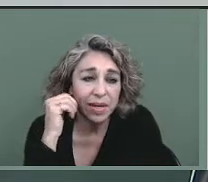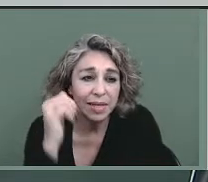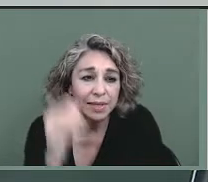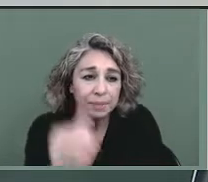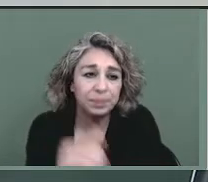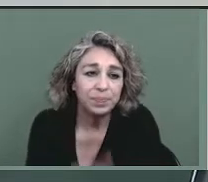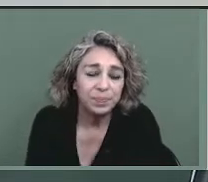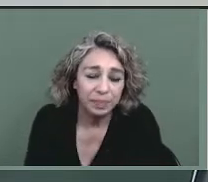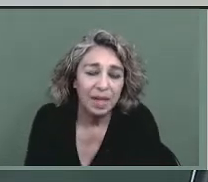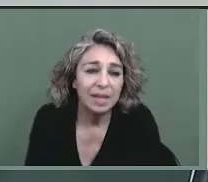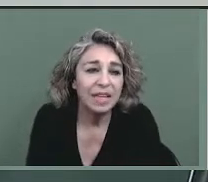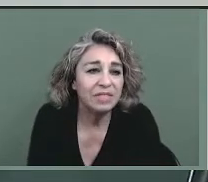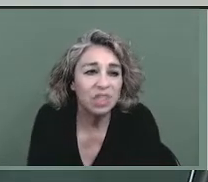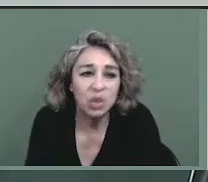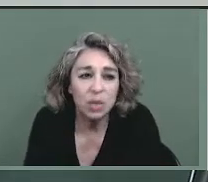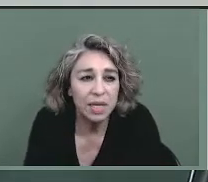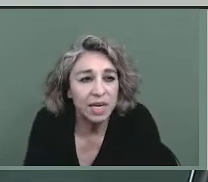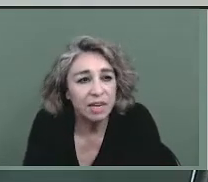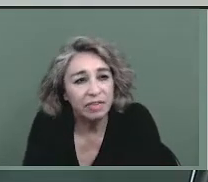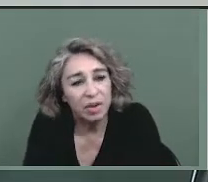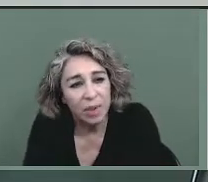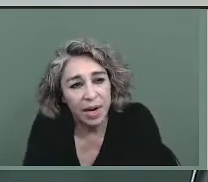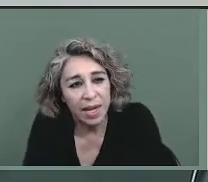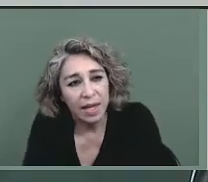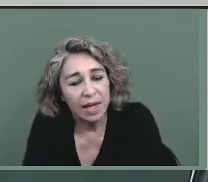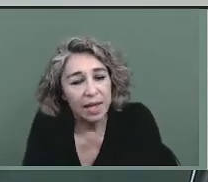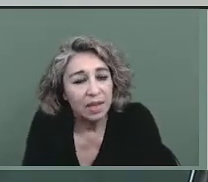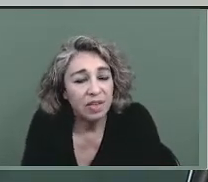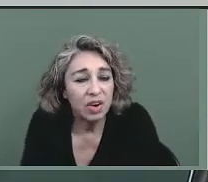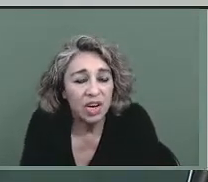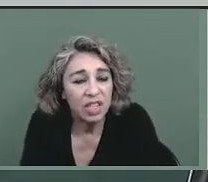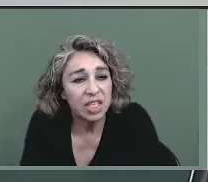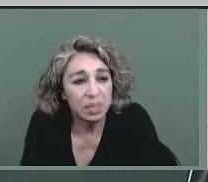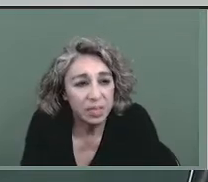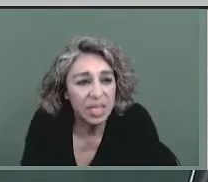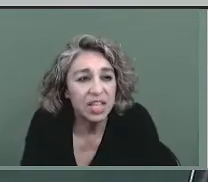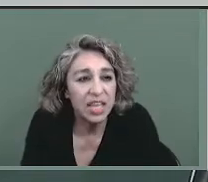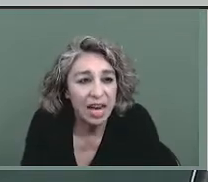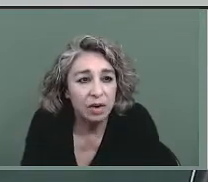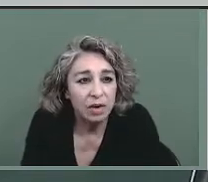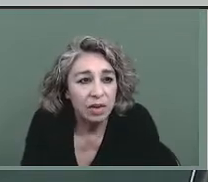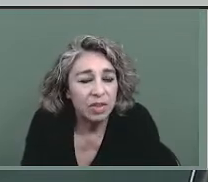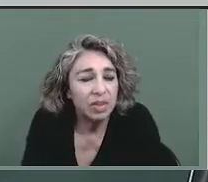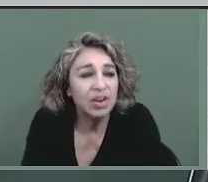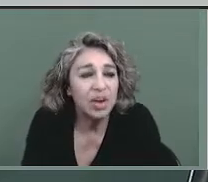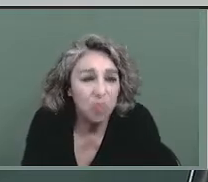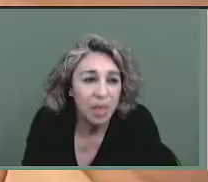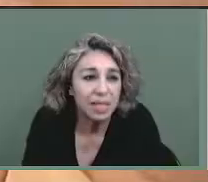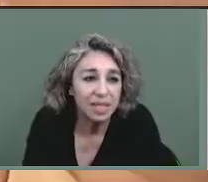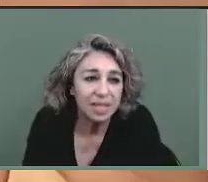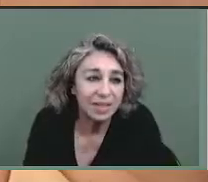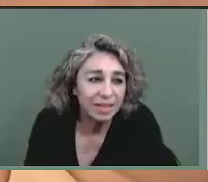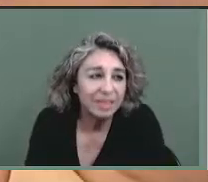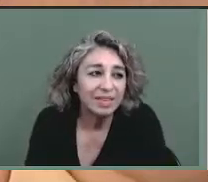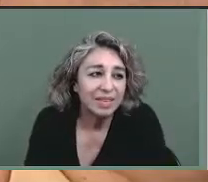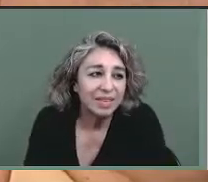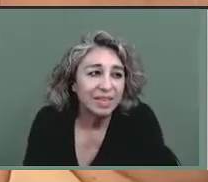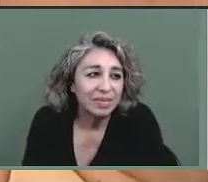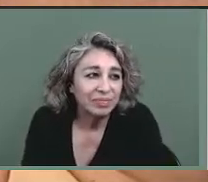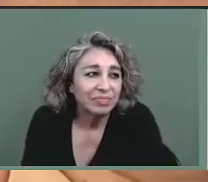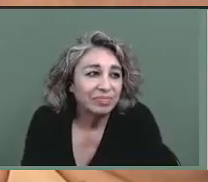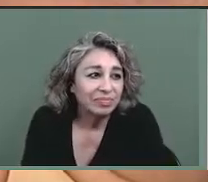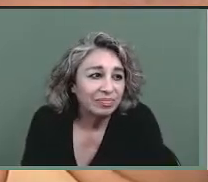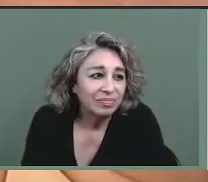to end. They've stolen enough already. They're going to stop stealing now. They're going to rest.